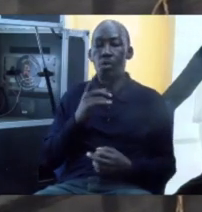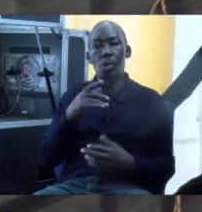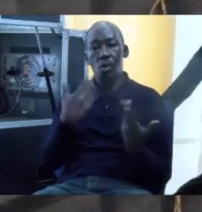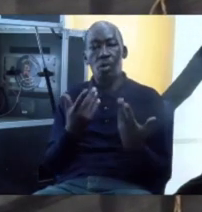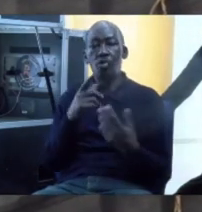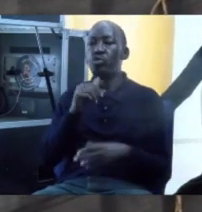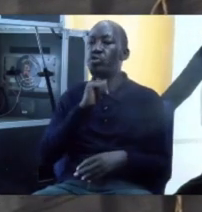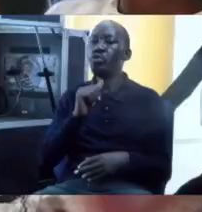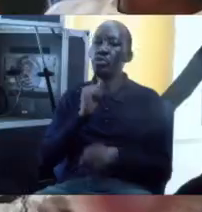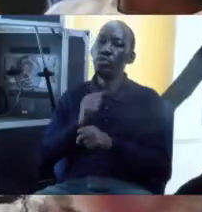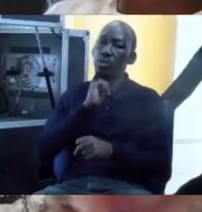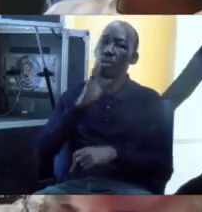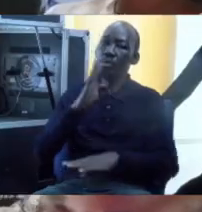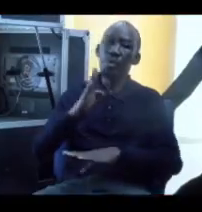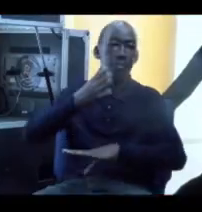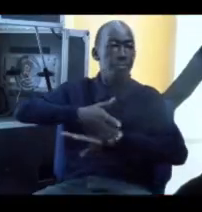Do not be